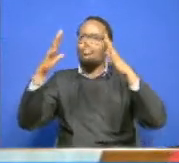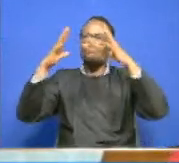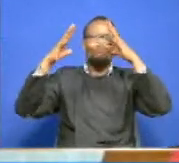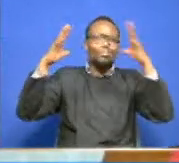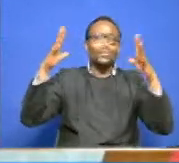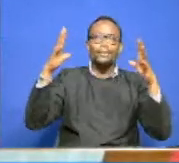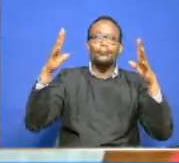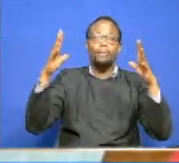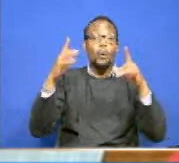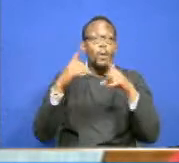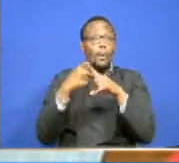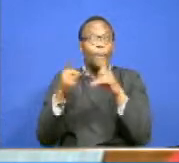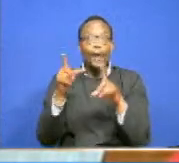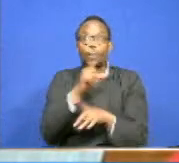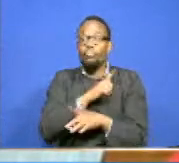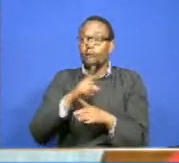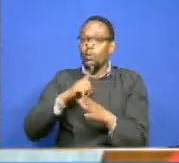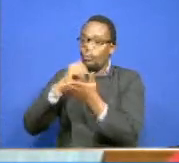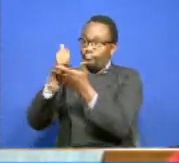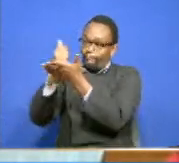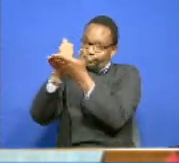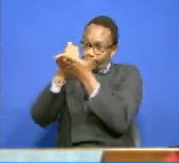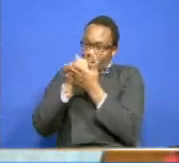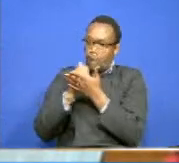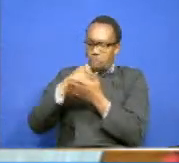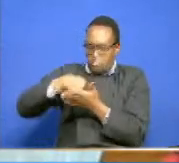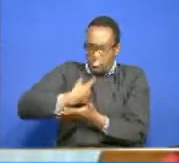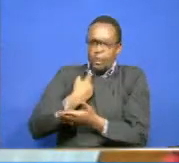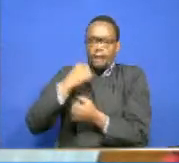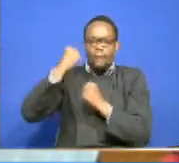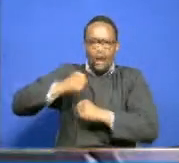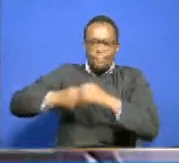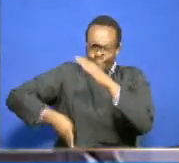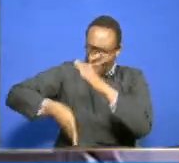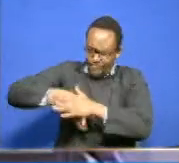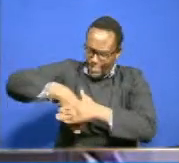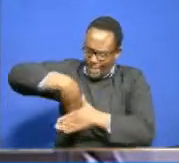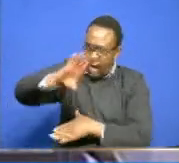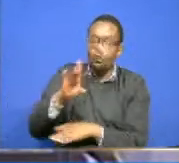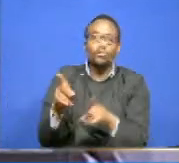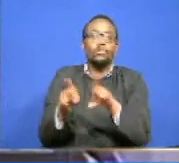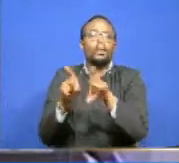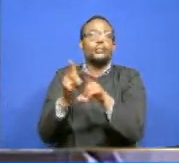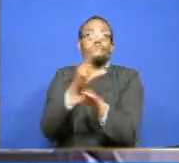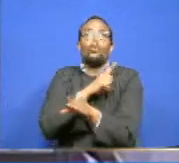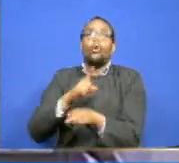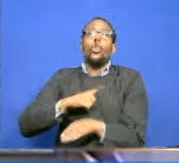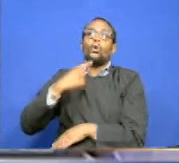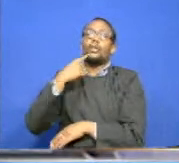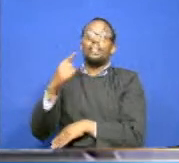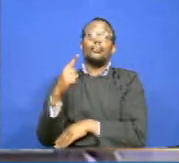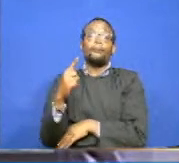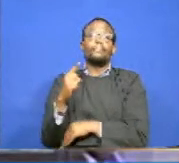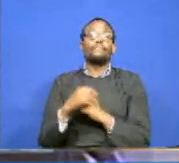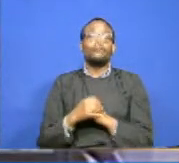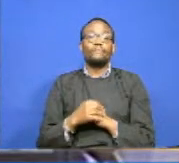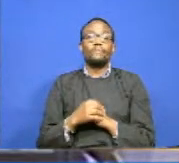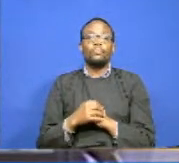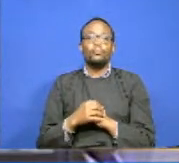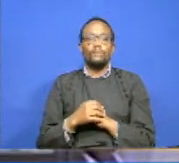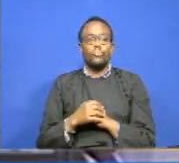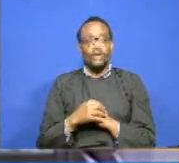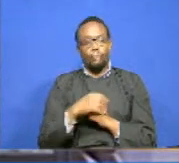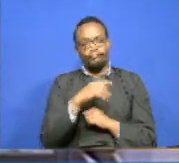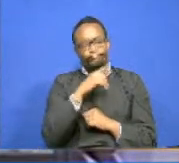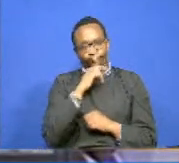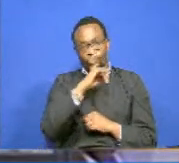But the Lord helping me, I will drive them out just as he said. Then Joshua blessed